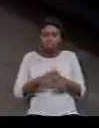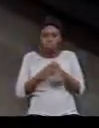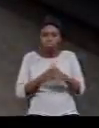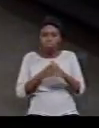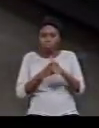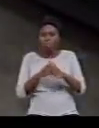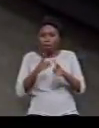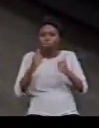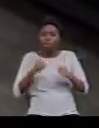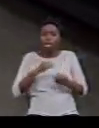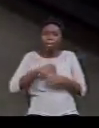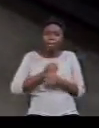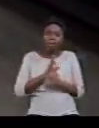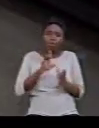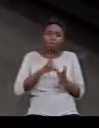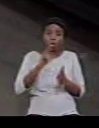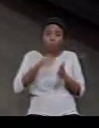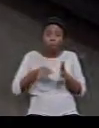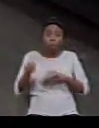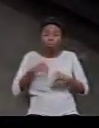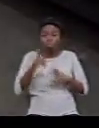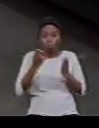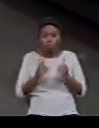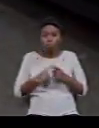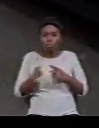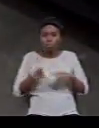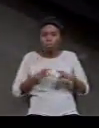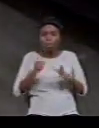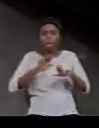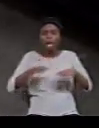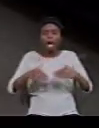your choice. What do you want to be? How do you